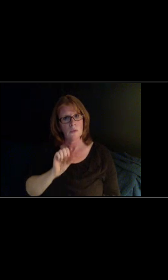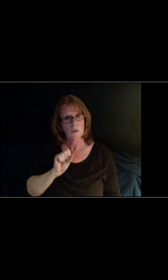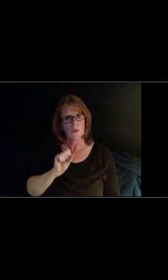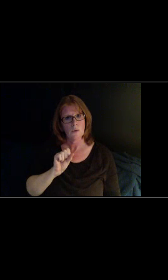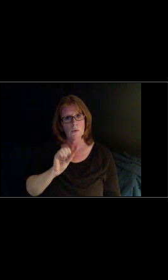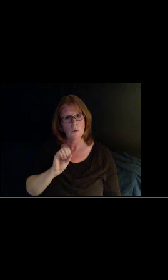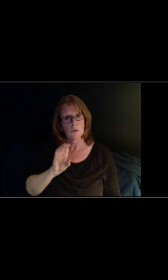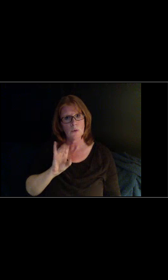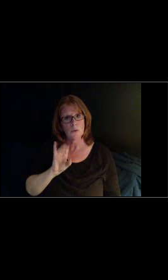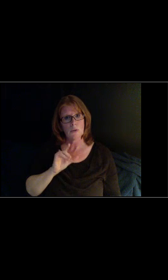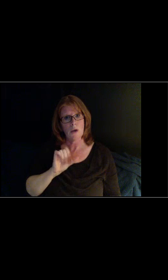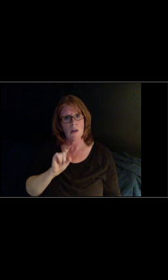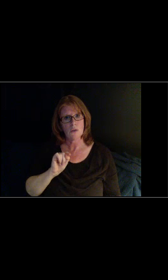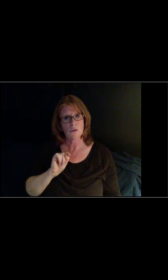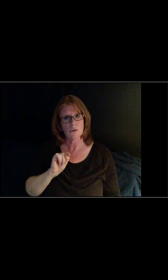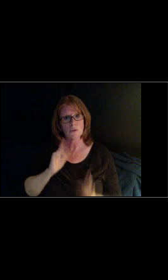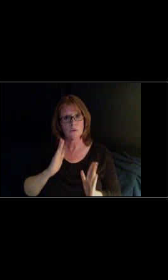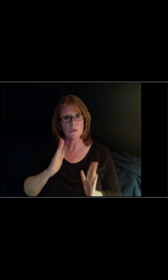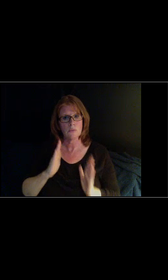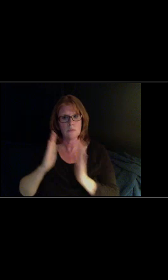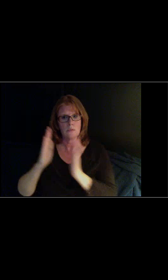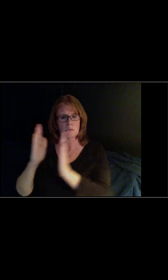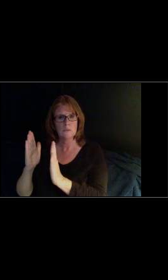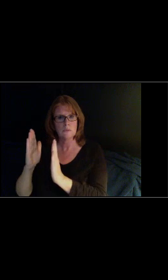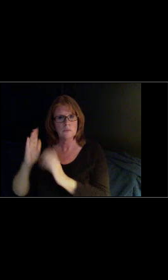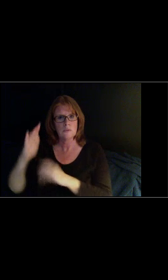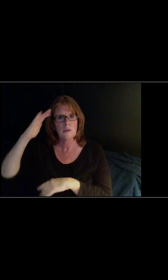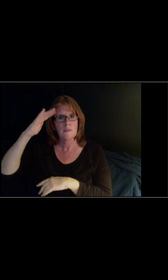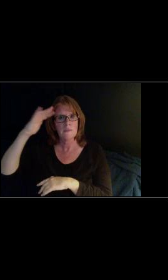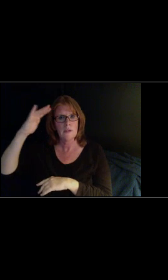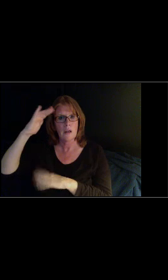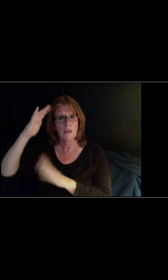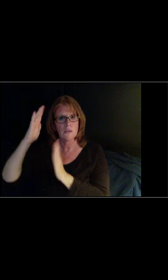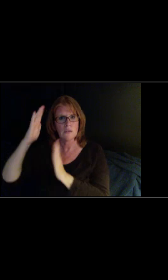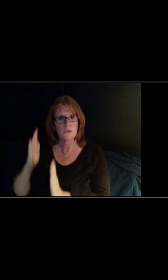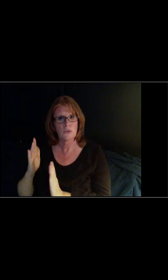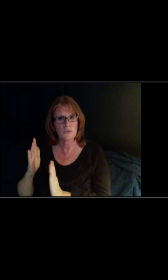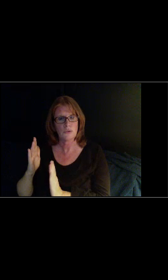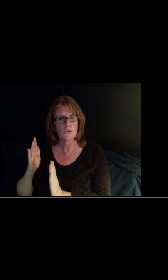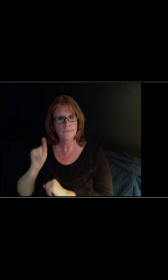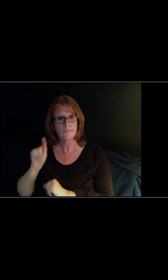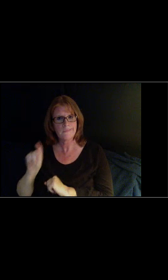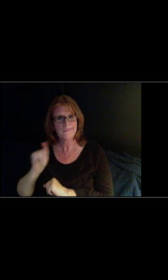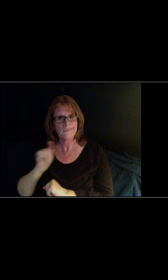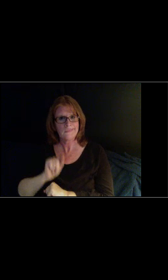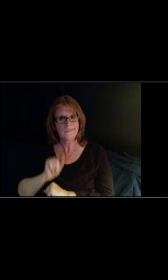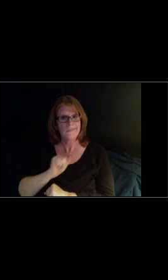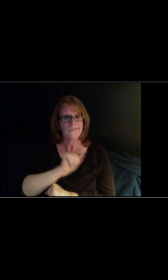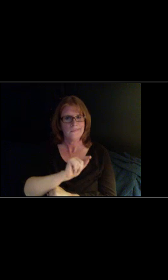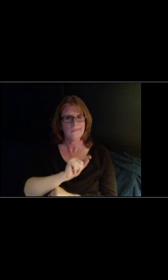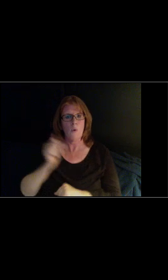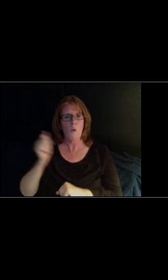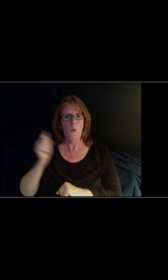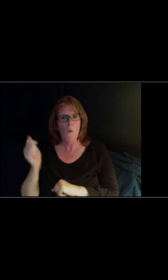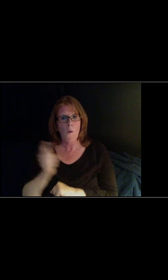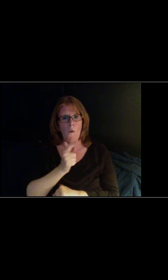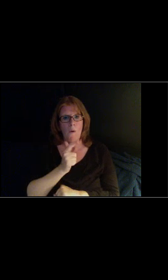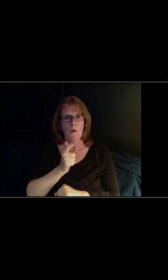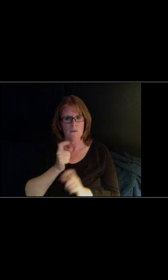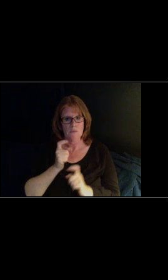So we have the ethicists. We have the sociologists. And we also have